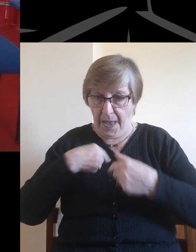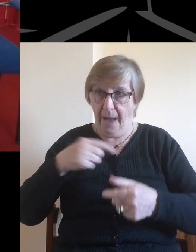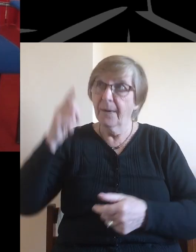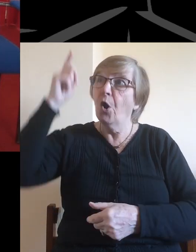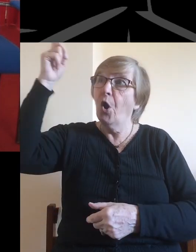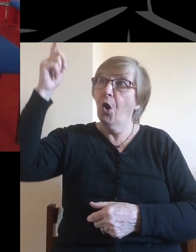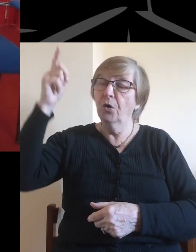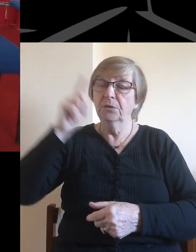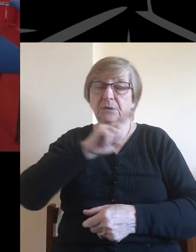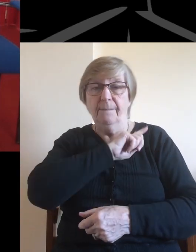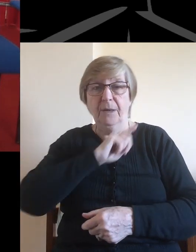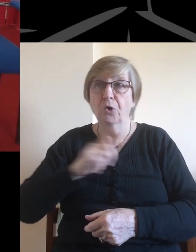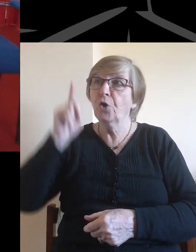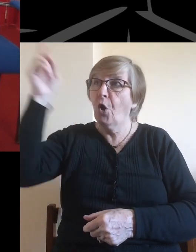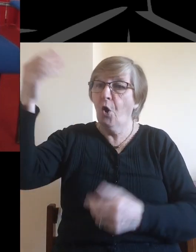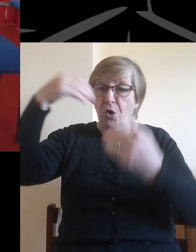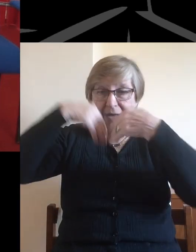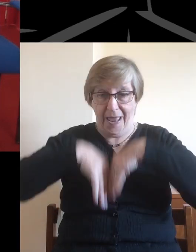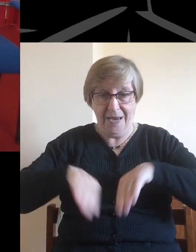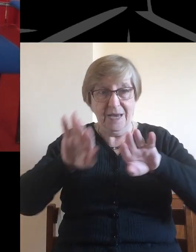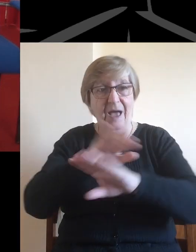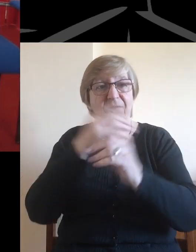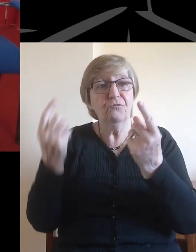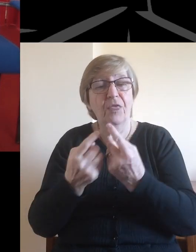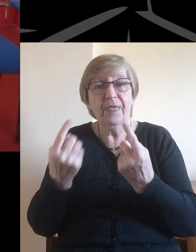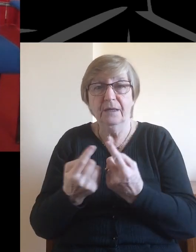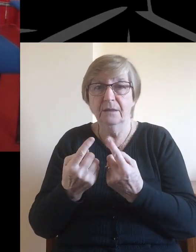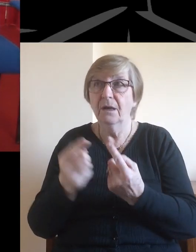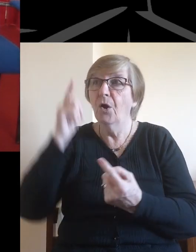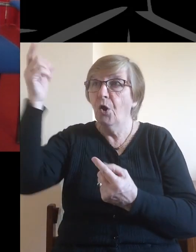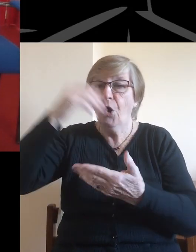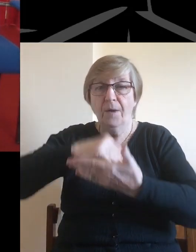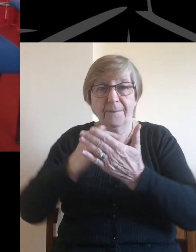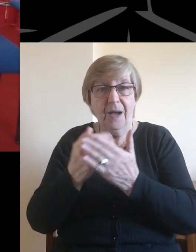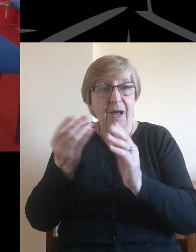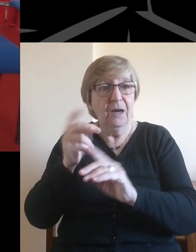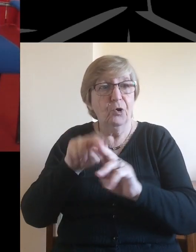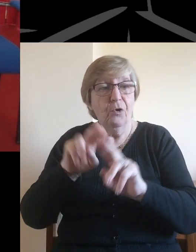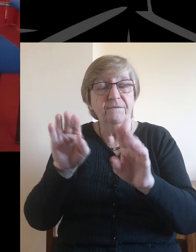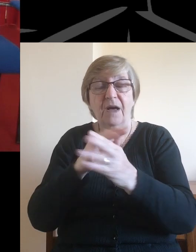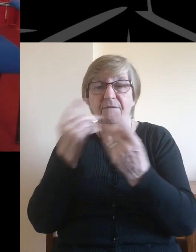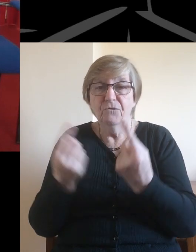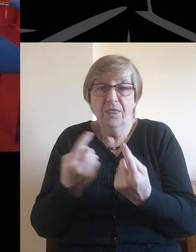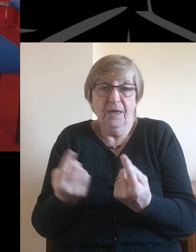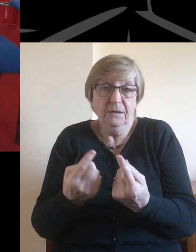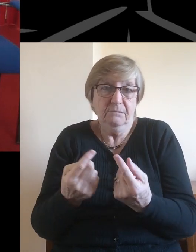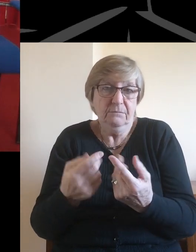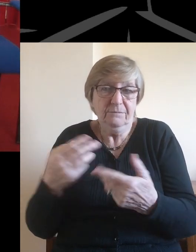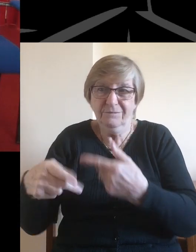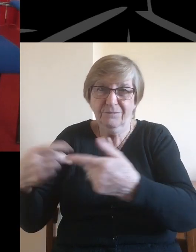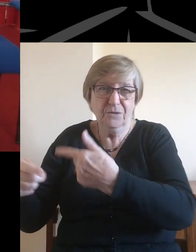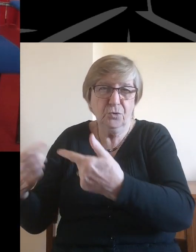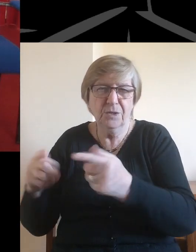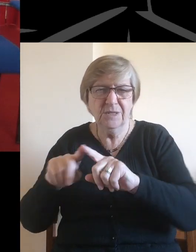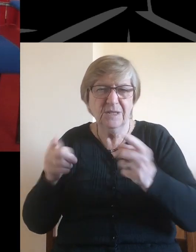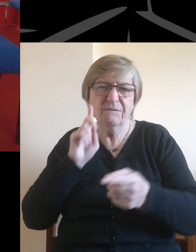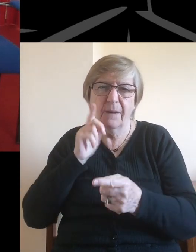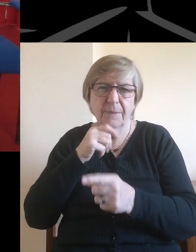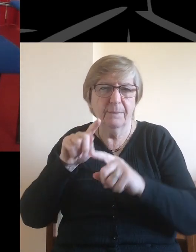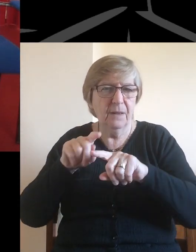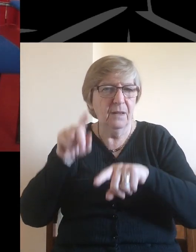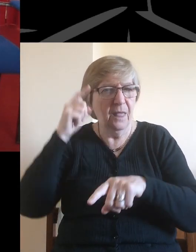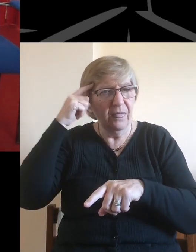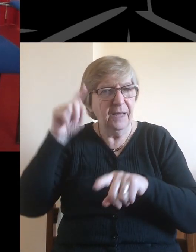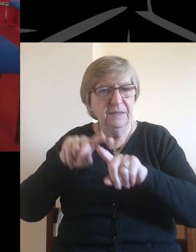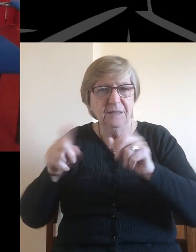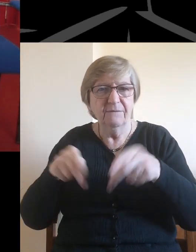because, well, God's in everything. God's part of everything. And so on. So how do we sort